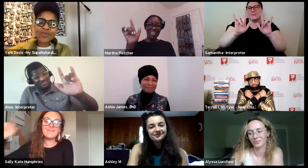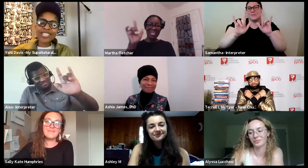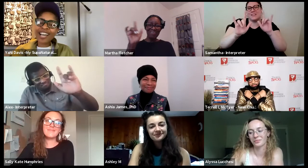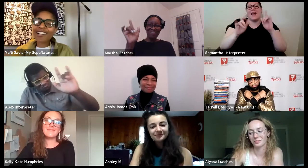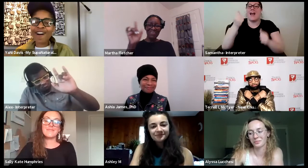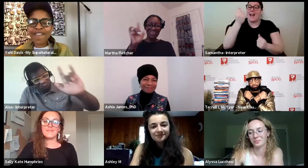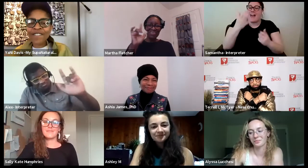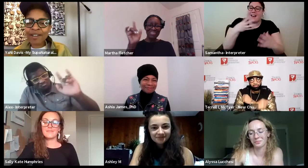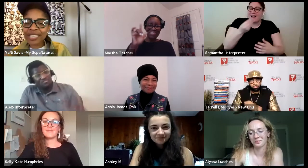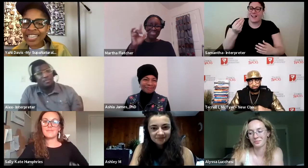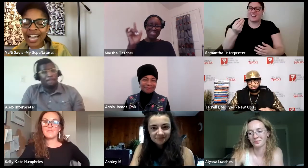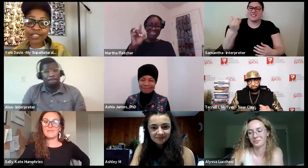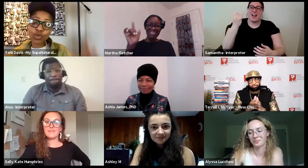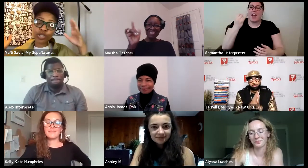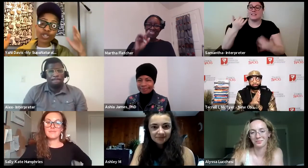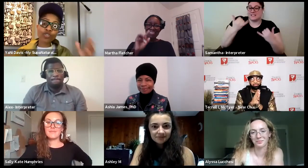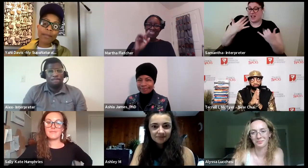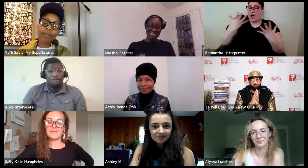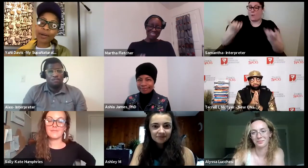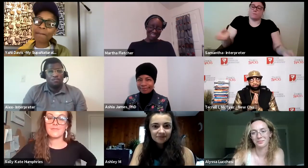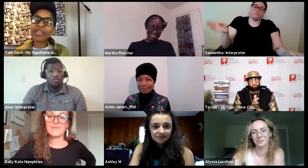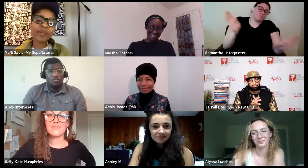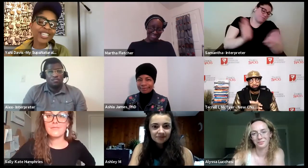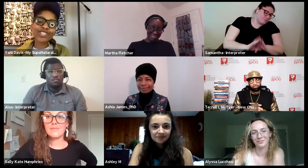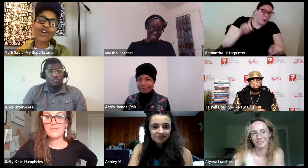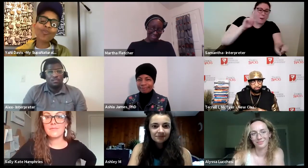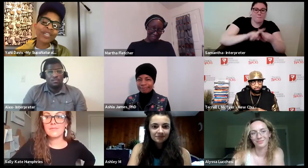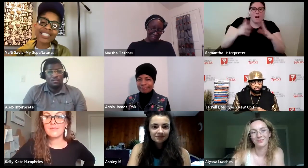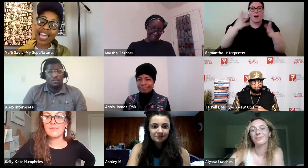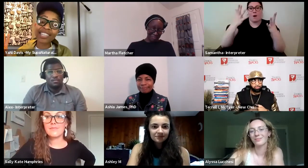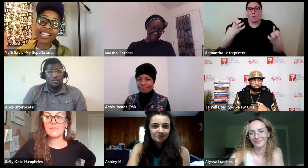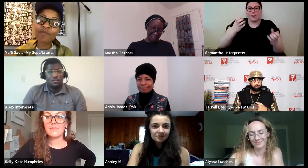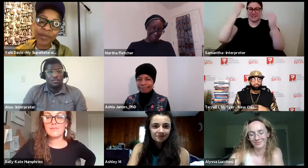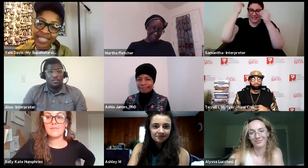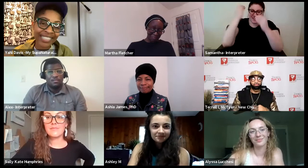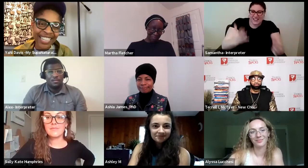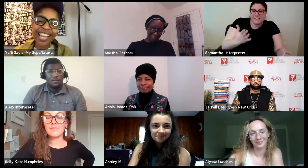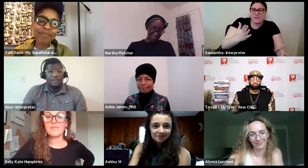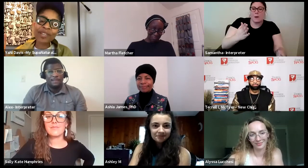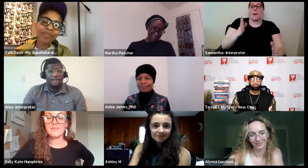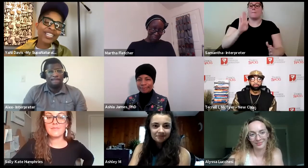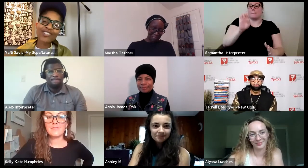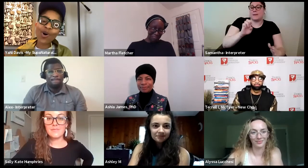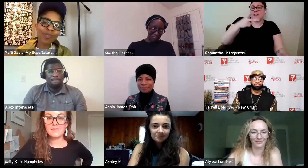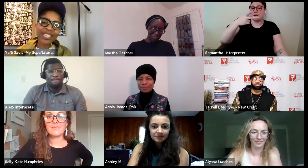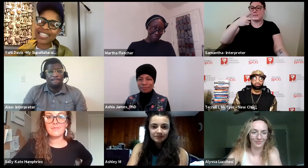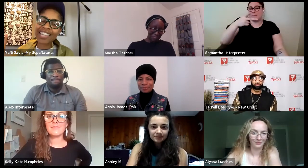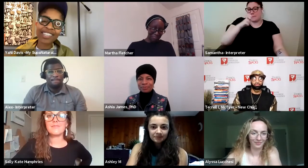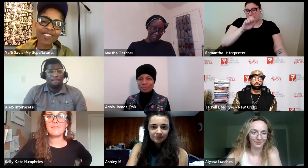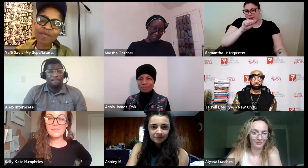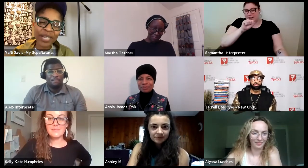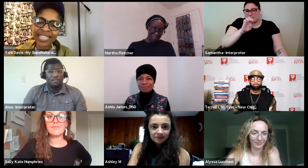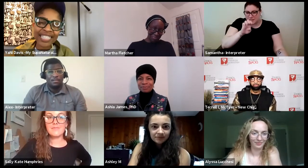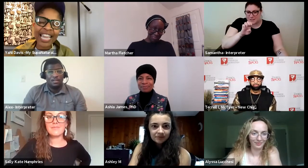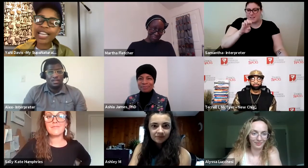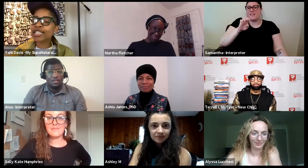And as we sign off, family, I just want you to remember to be peace, know peace, and live peace. Be peace, know peace, and